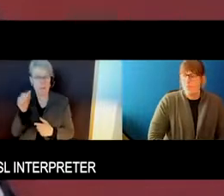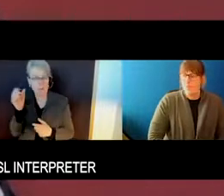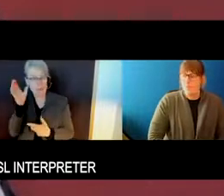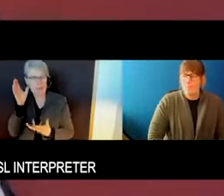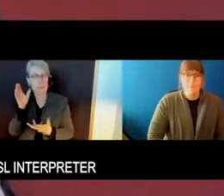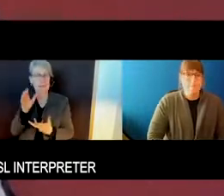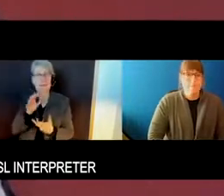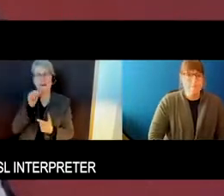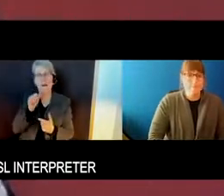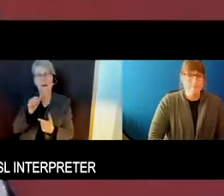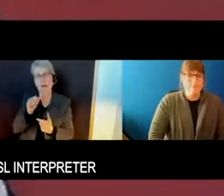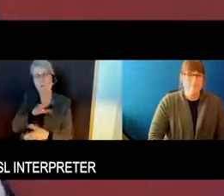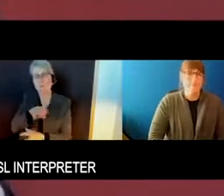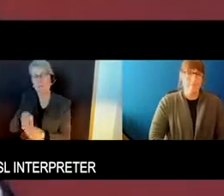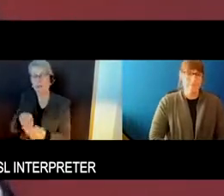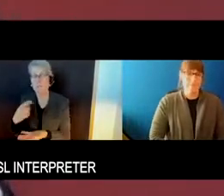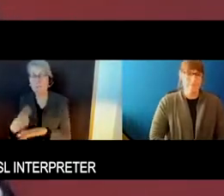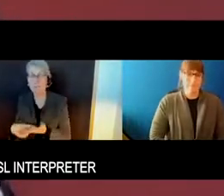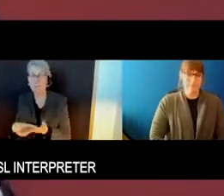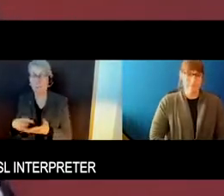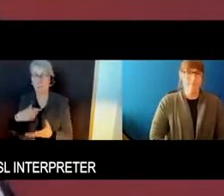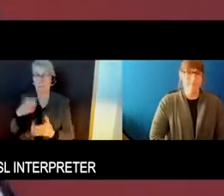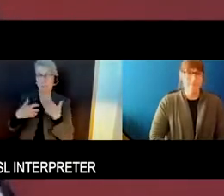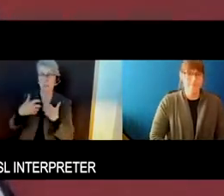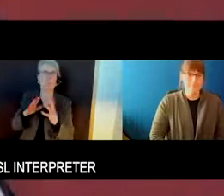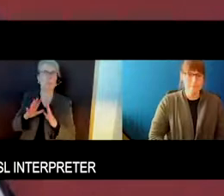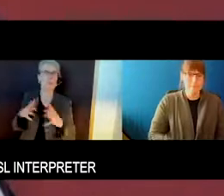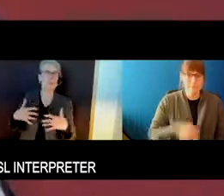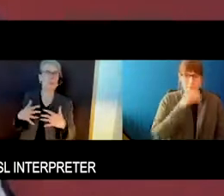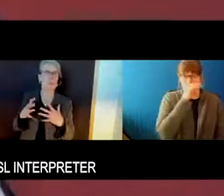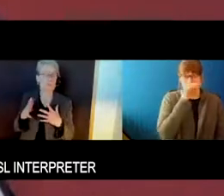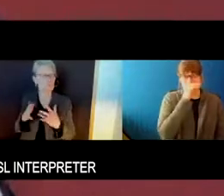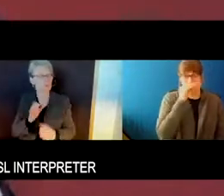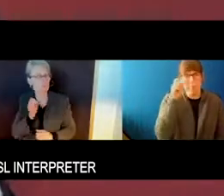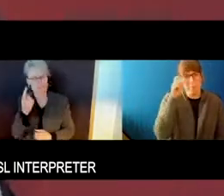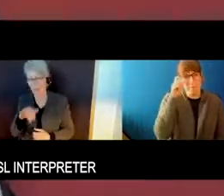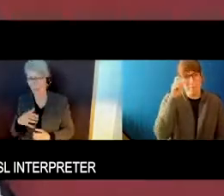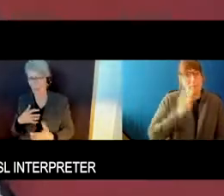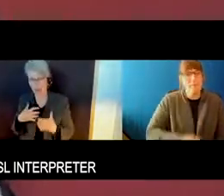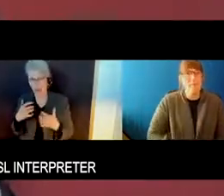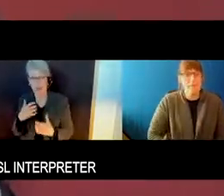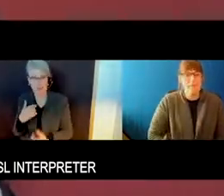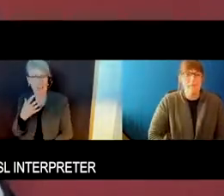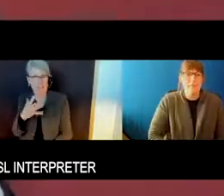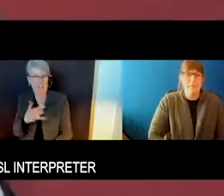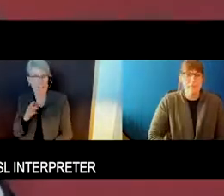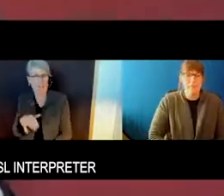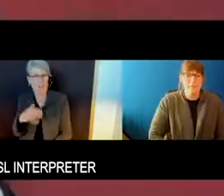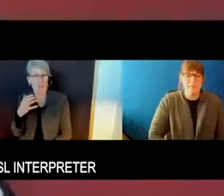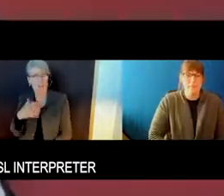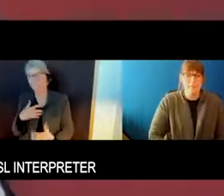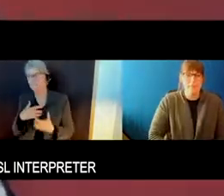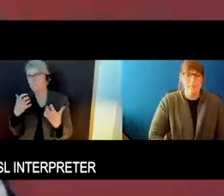often intimidates people into not wanting to come into the conversation and take part. I understand that anger because I go